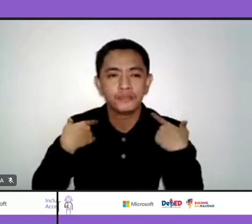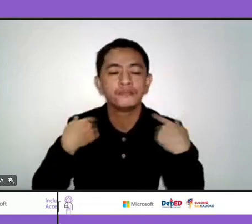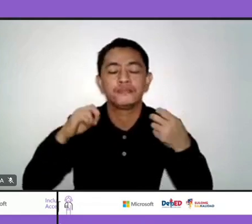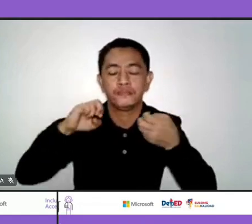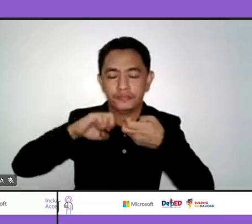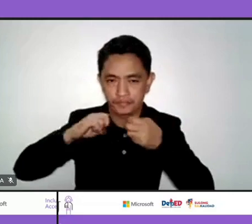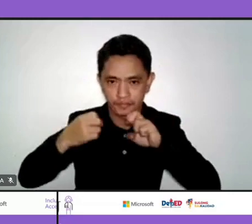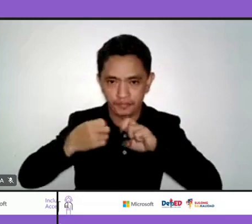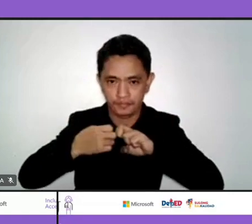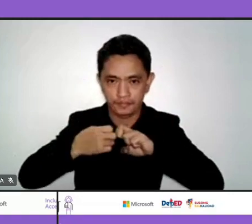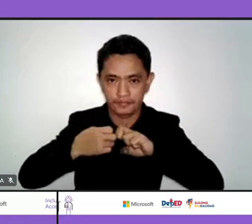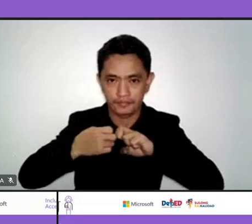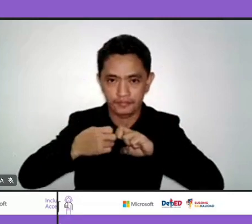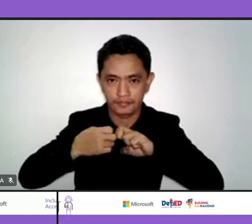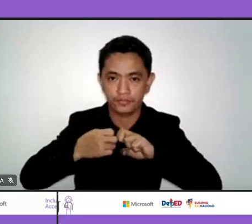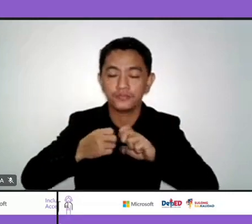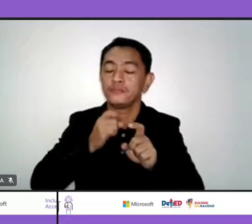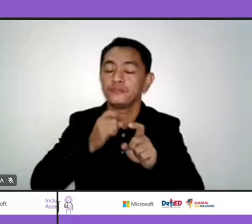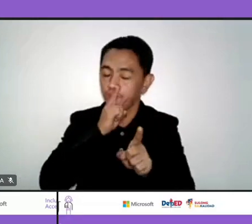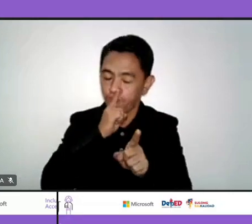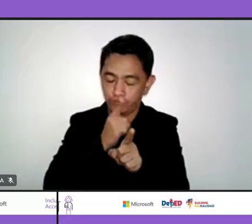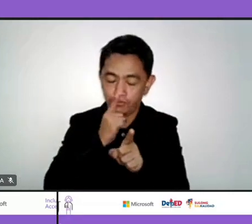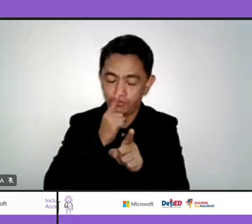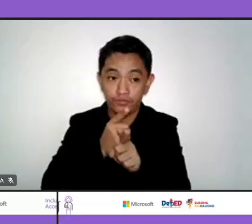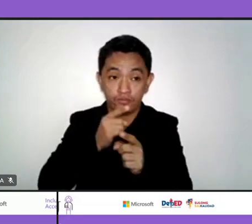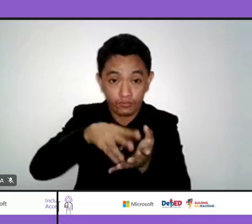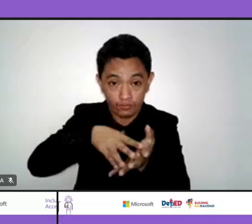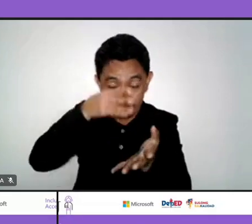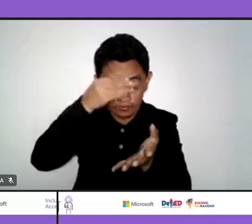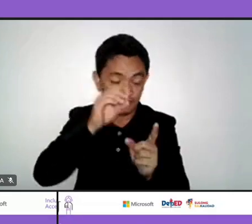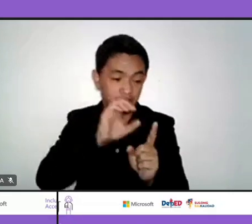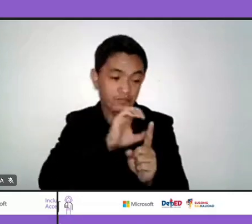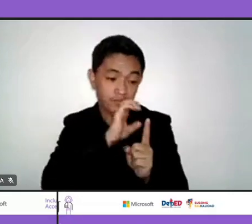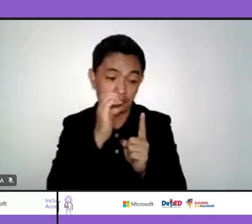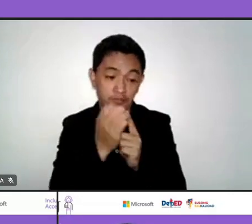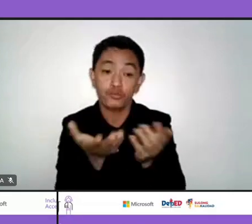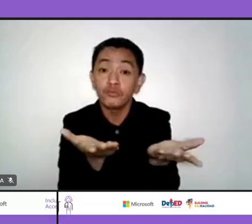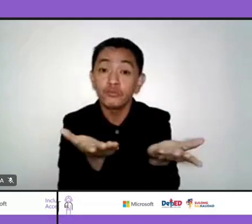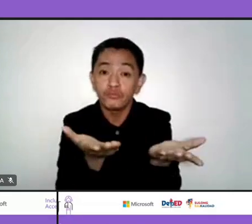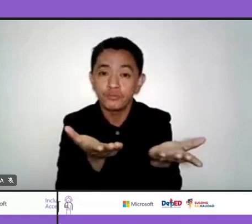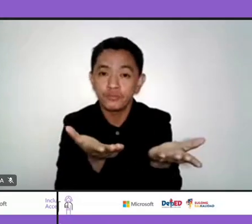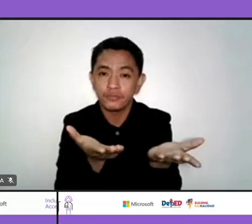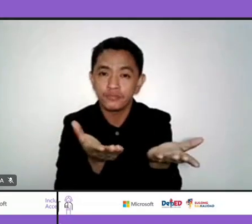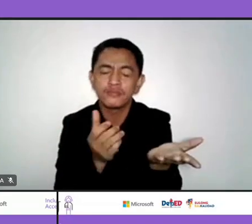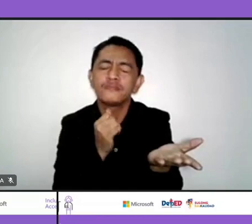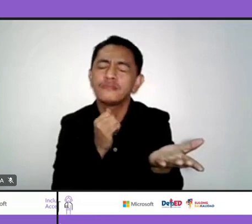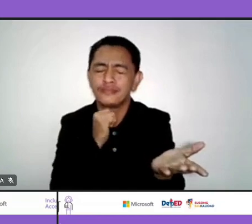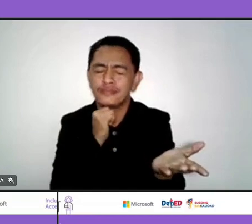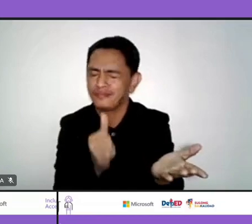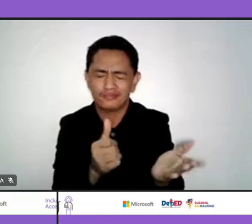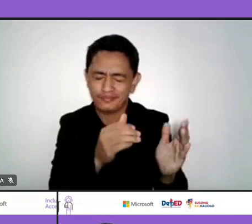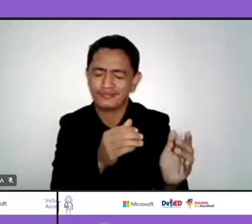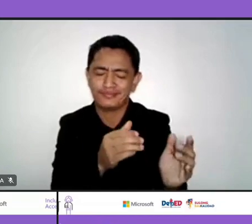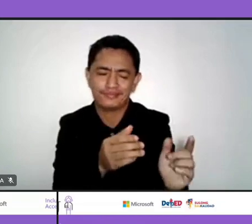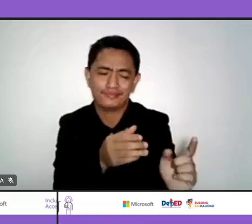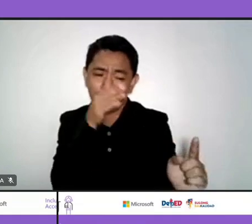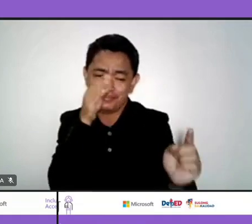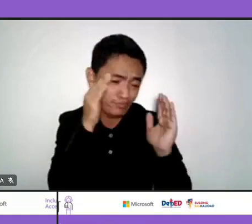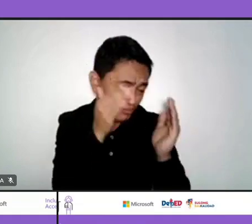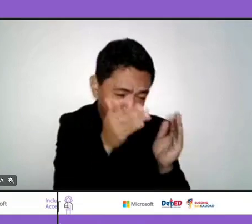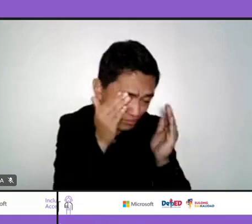students, whatever classification, they will all have difficulty really learning in